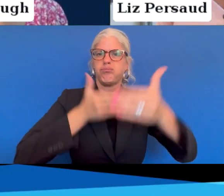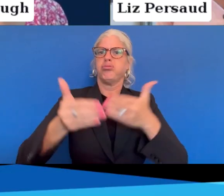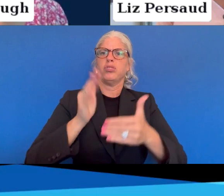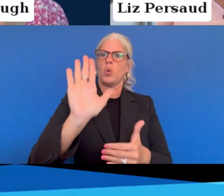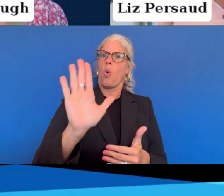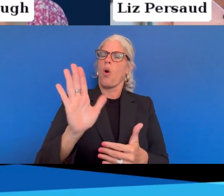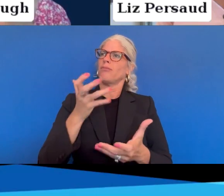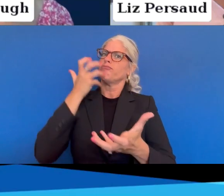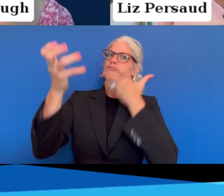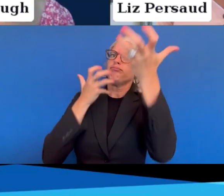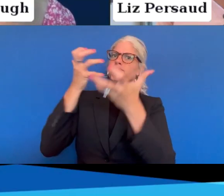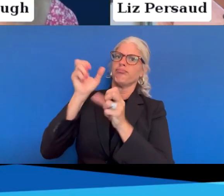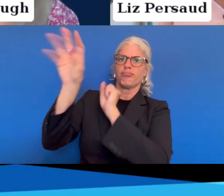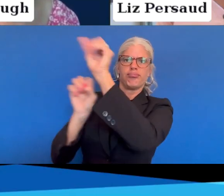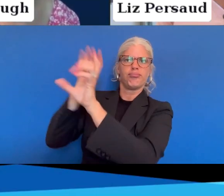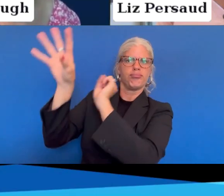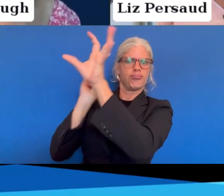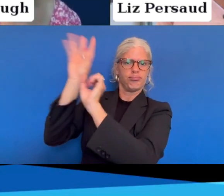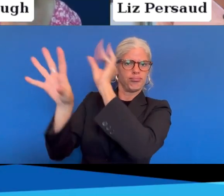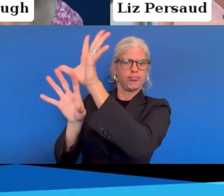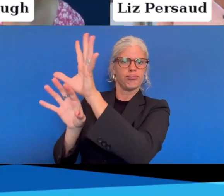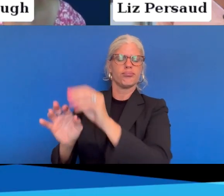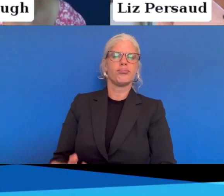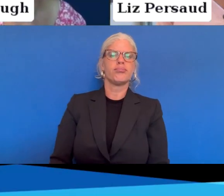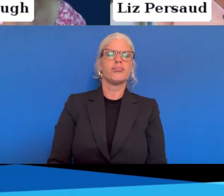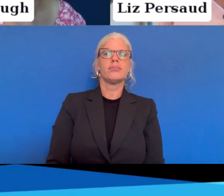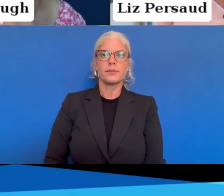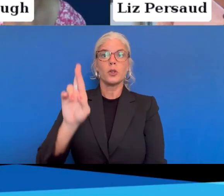magnify and put forward your voices.